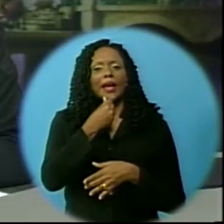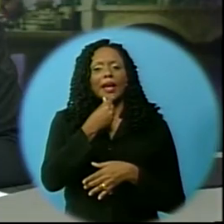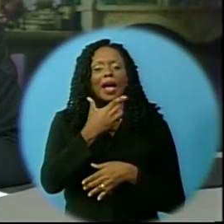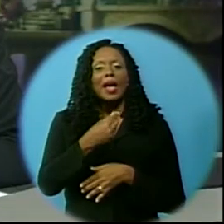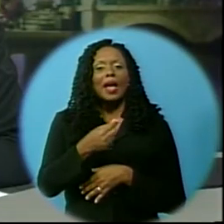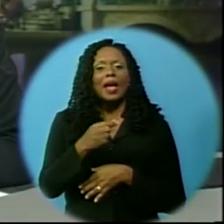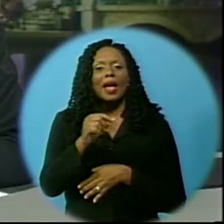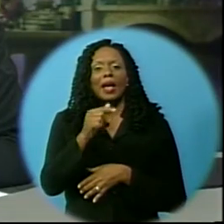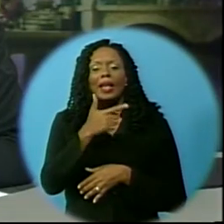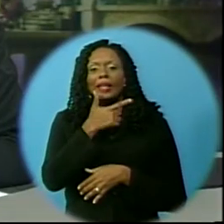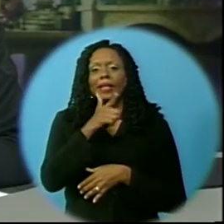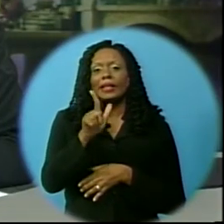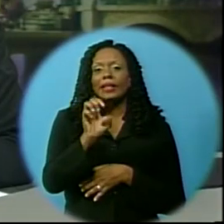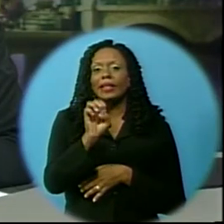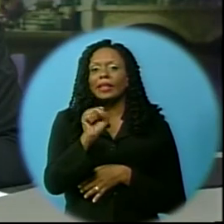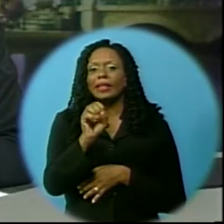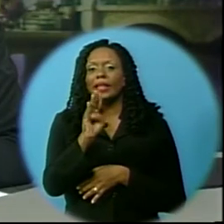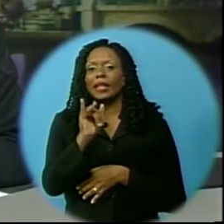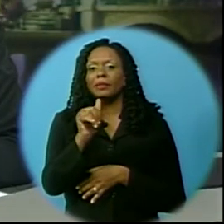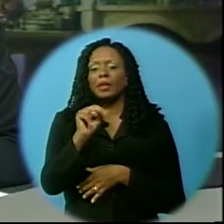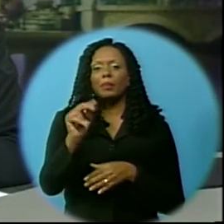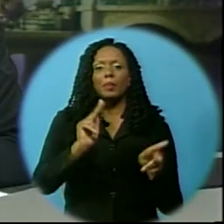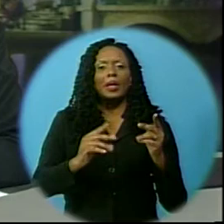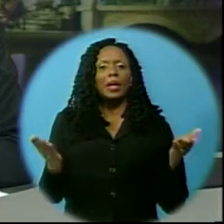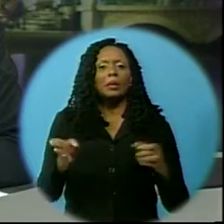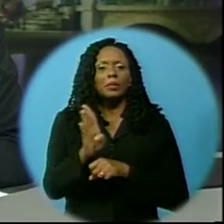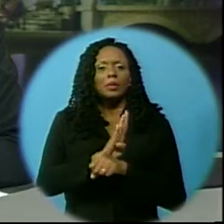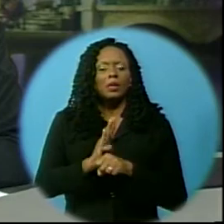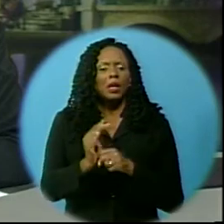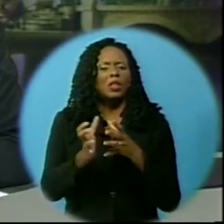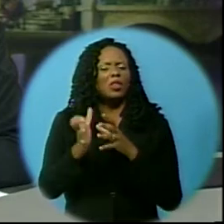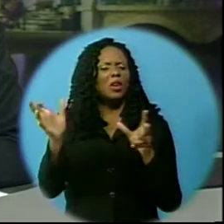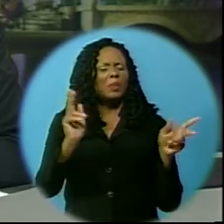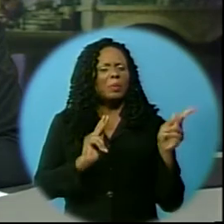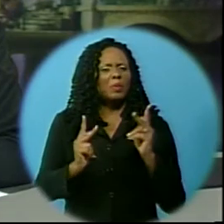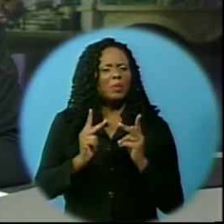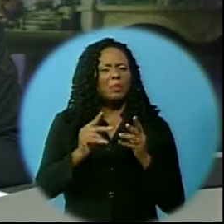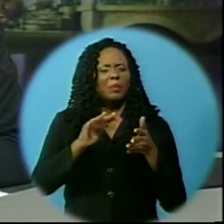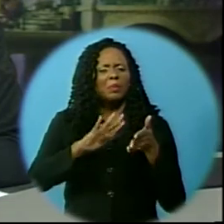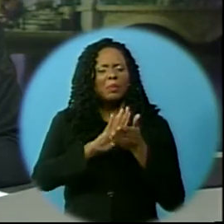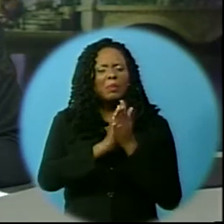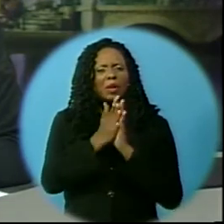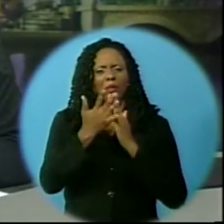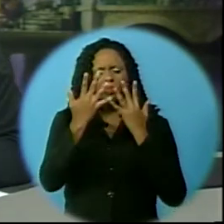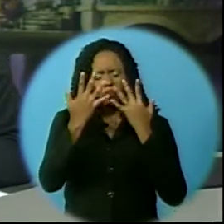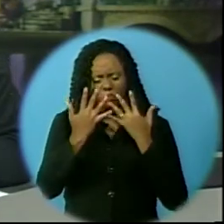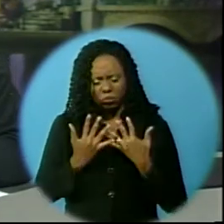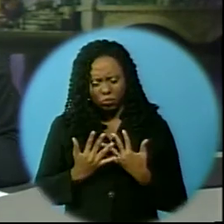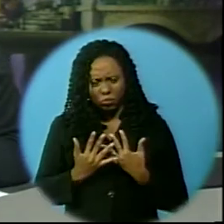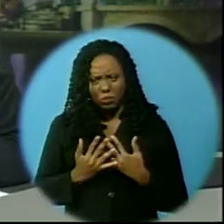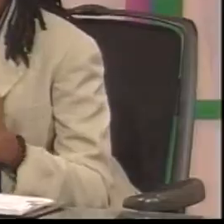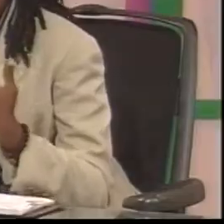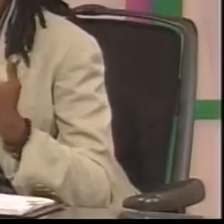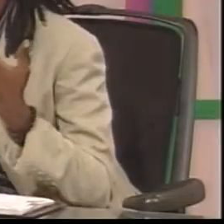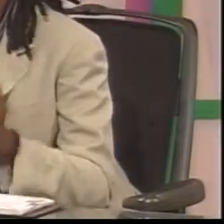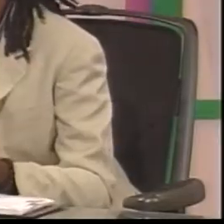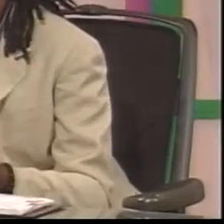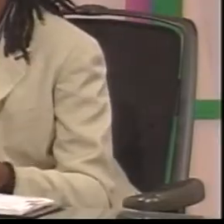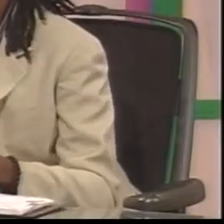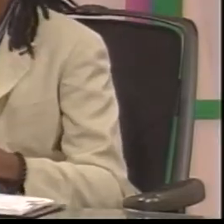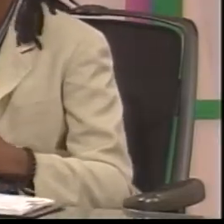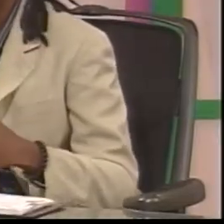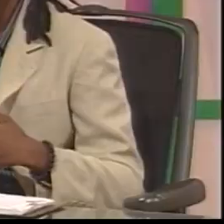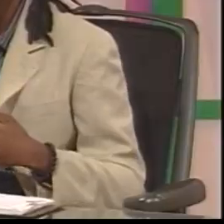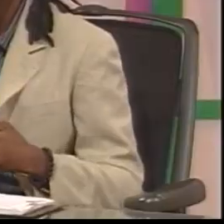Barbados, especially young people. She says it's driving more of them into a mentally depressed state. It is mental